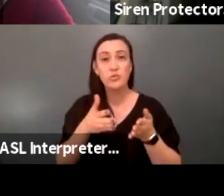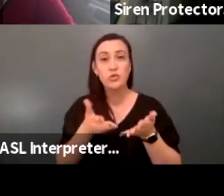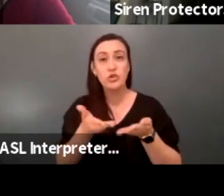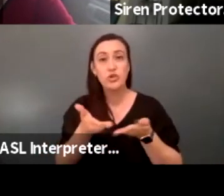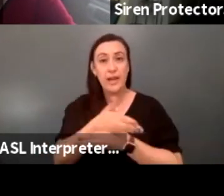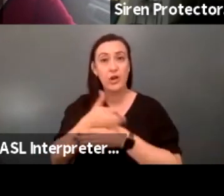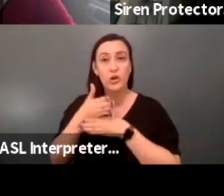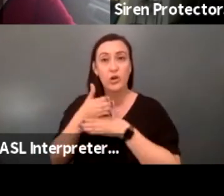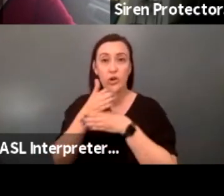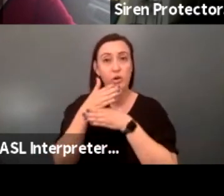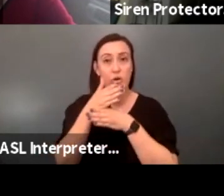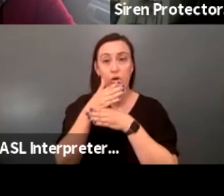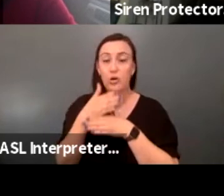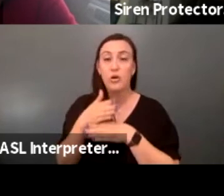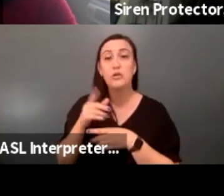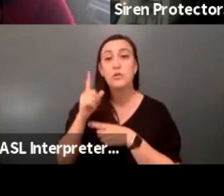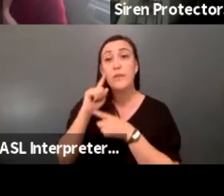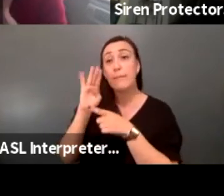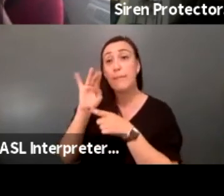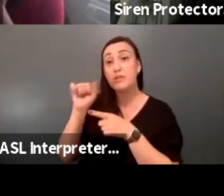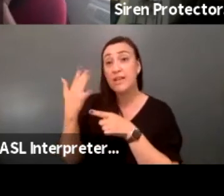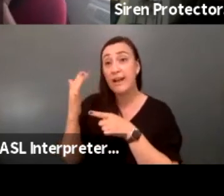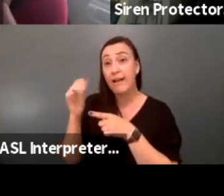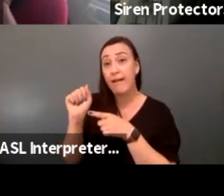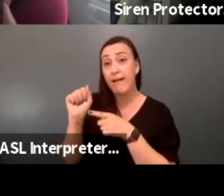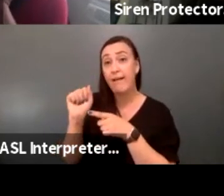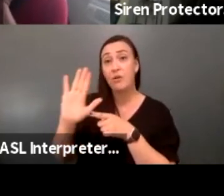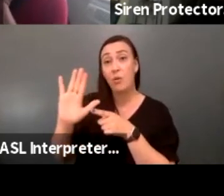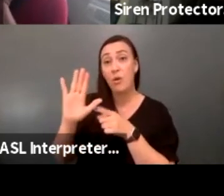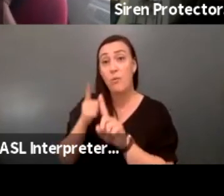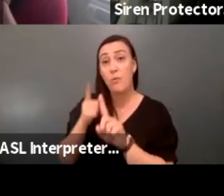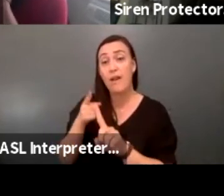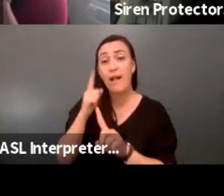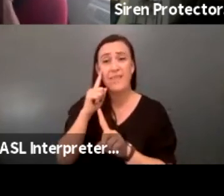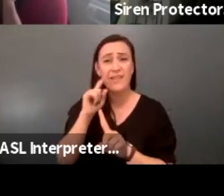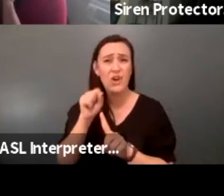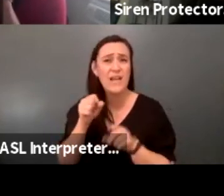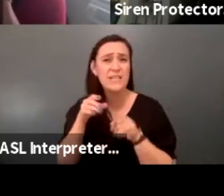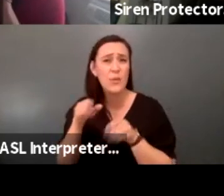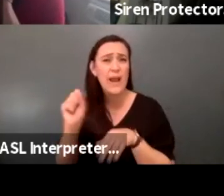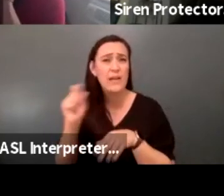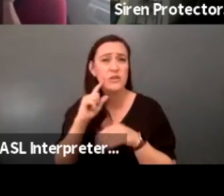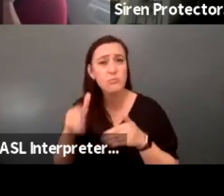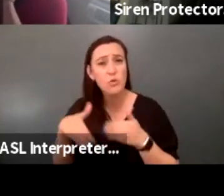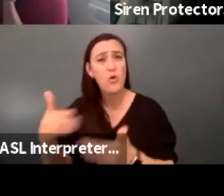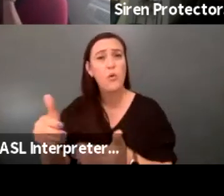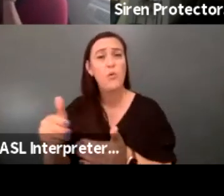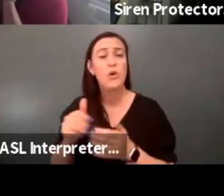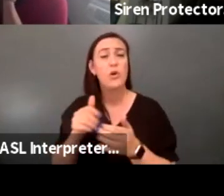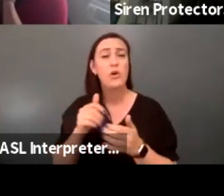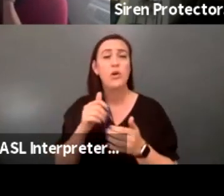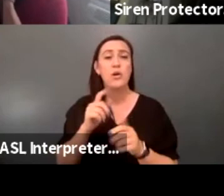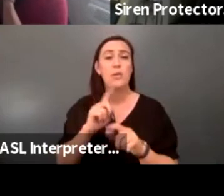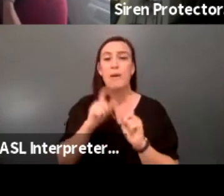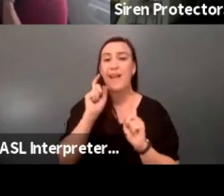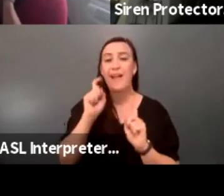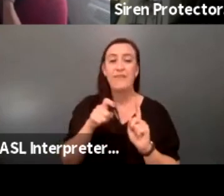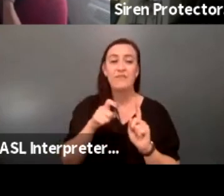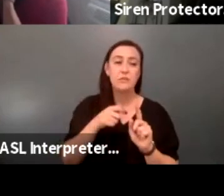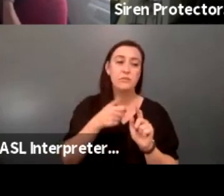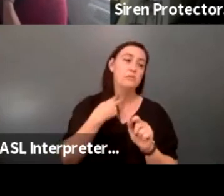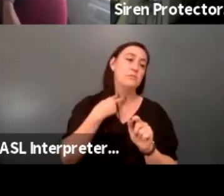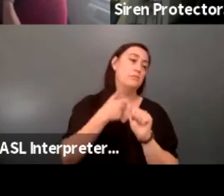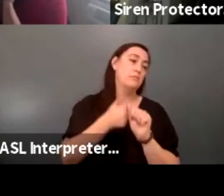think, Bashia, to your point, I believe that there is a way to move forward without having to sort of be beholden to